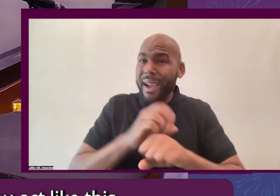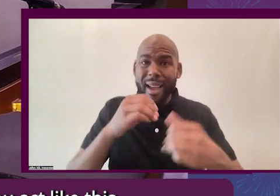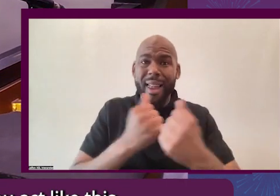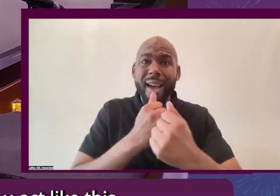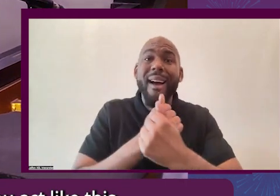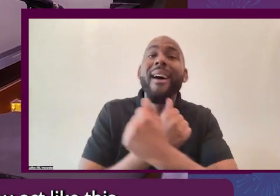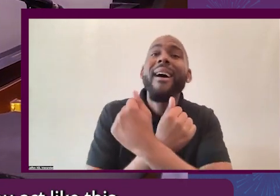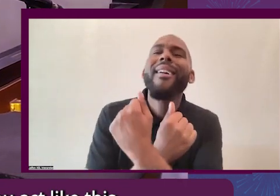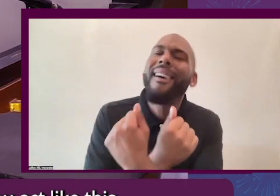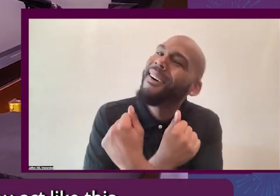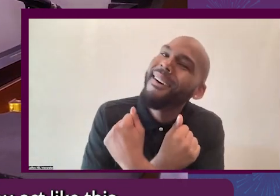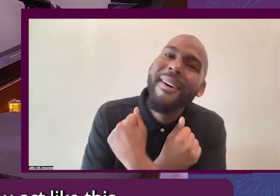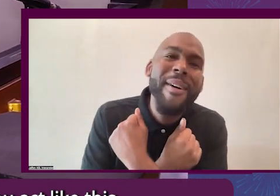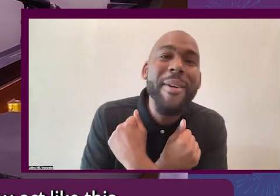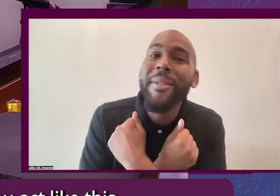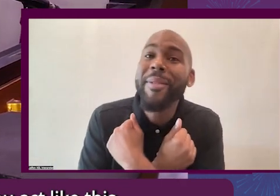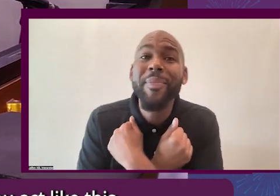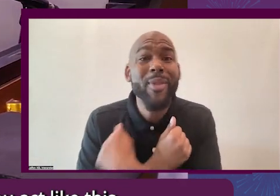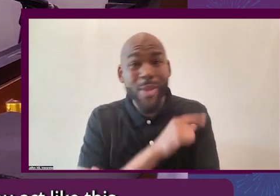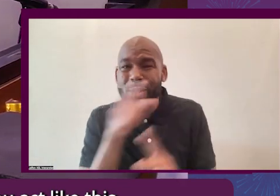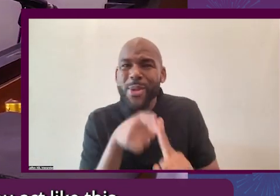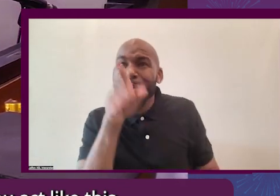But if you were in love,